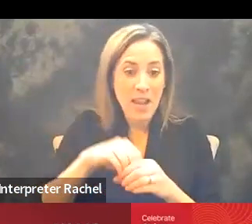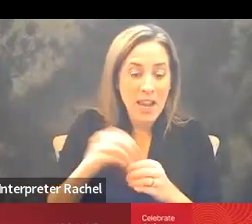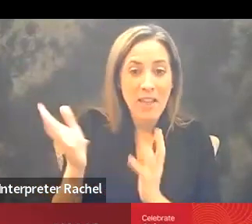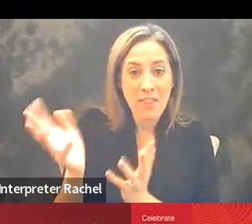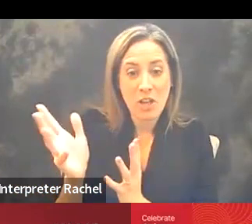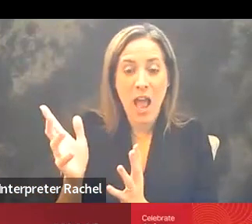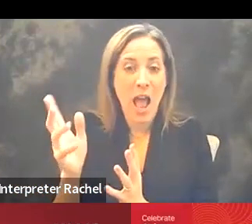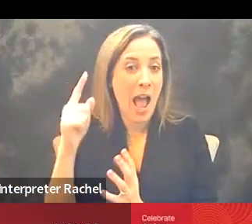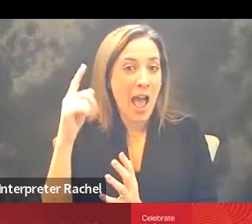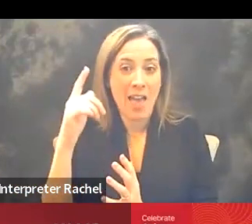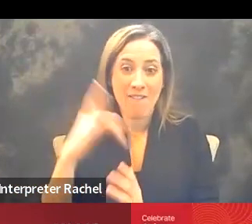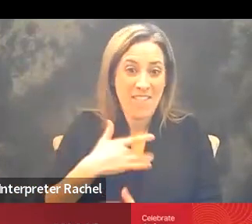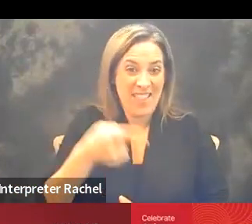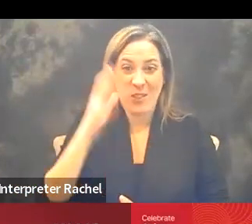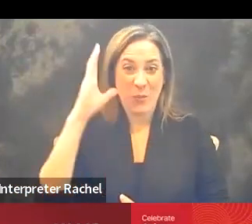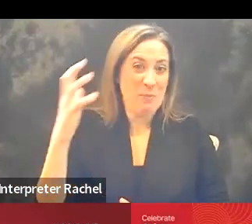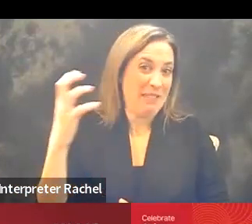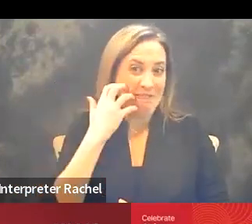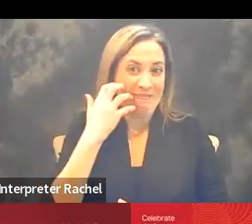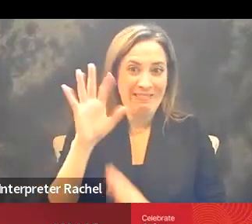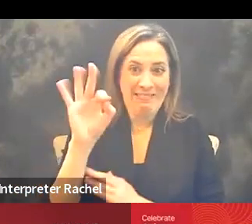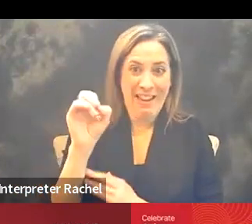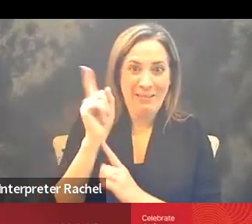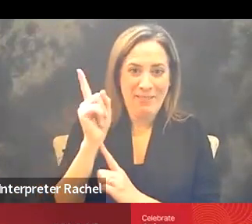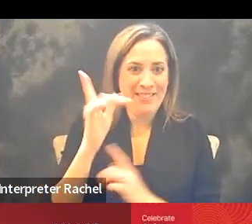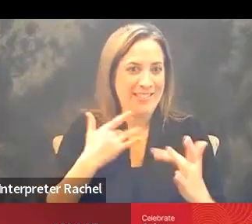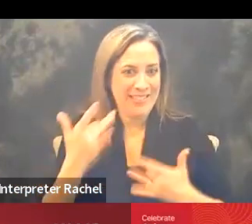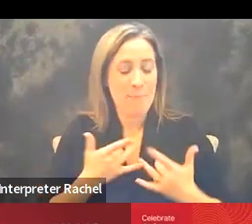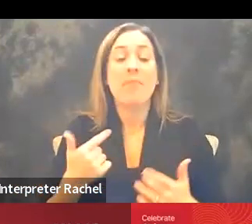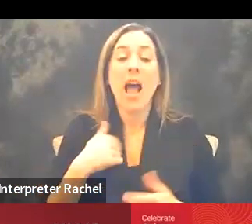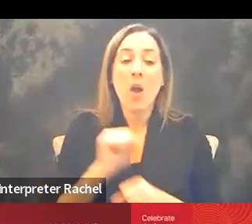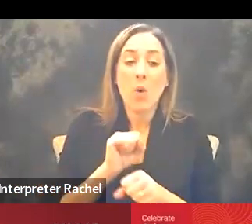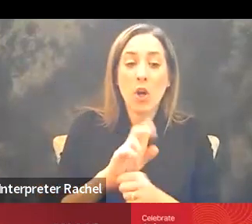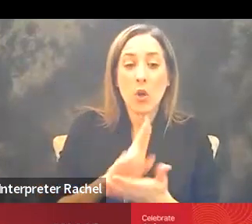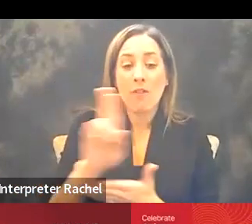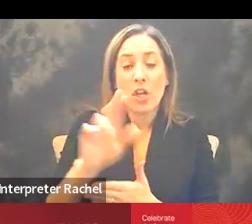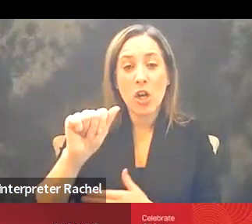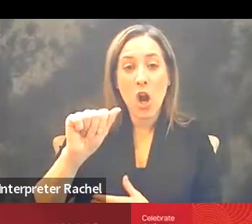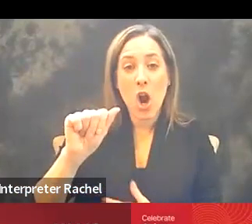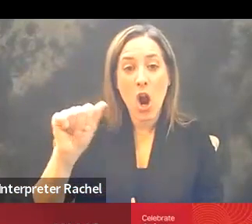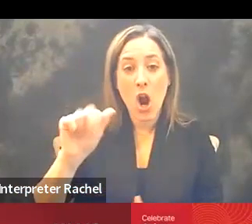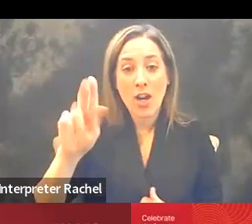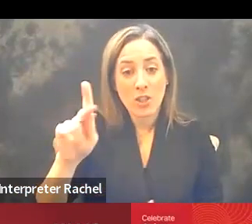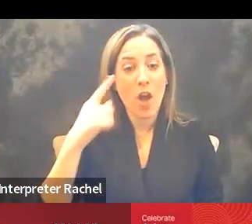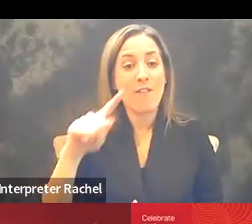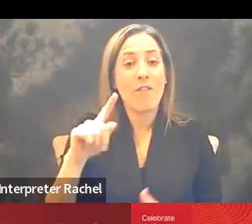I'm excited about it. So I am with the University of Arkansas for Medical Sciences, the Center for